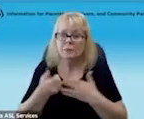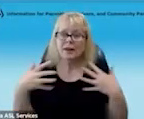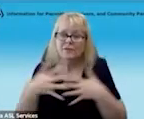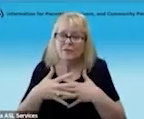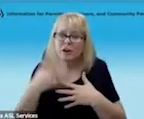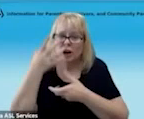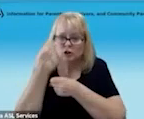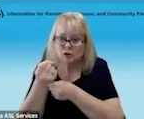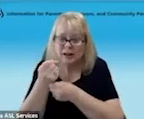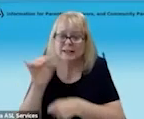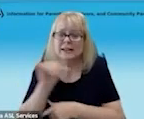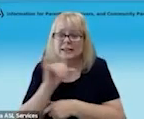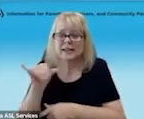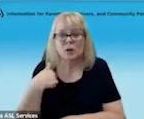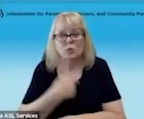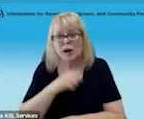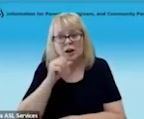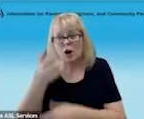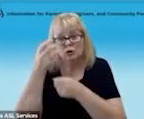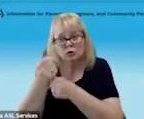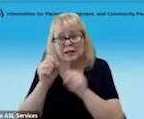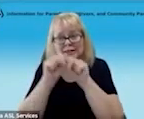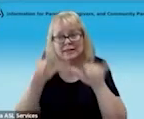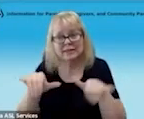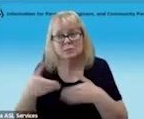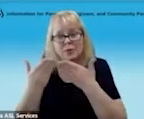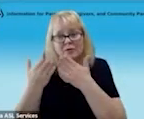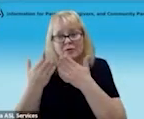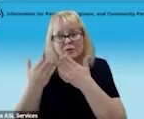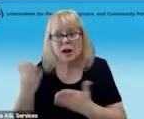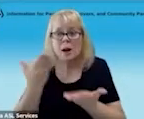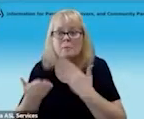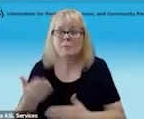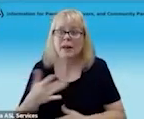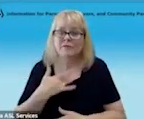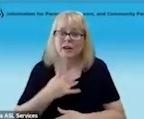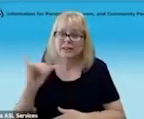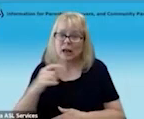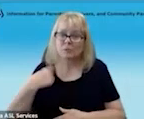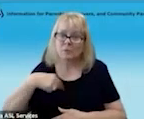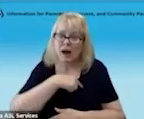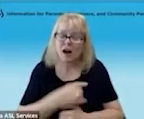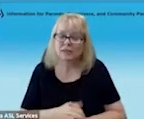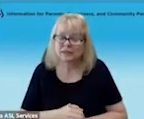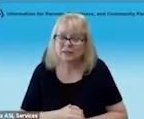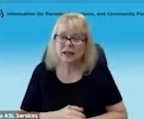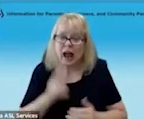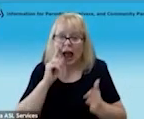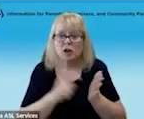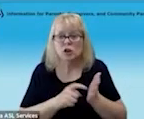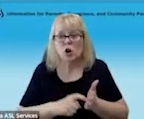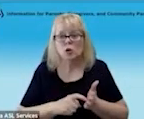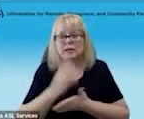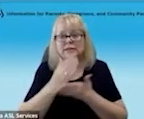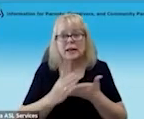prepared community. Our communities are not healthy. We are not there yet. Eliminate fear and trust in